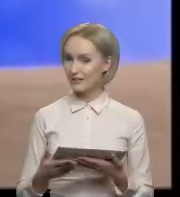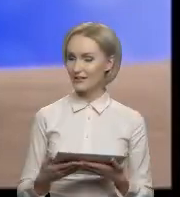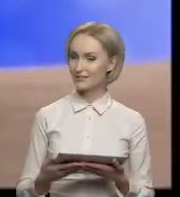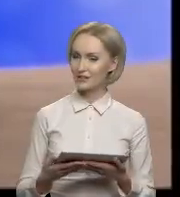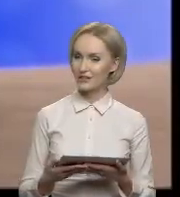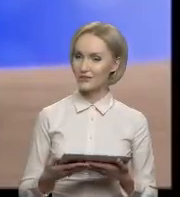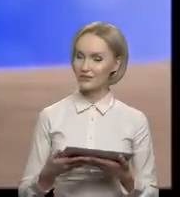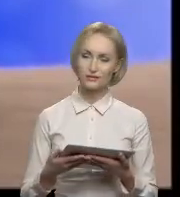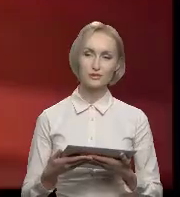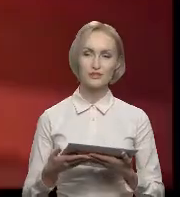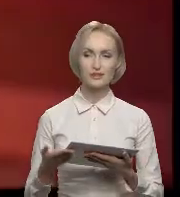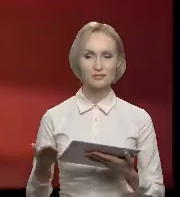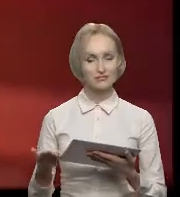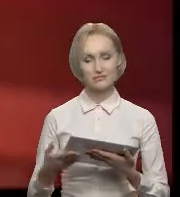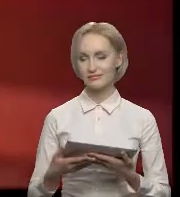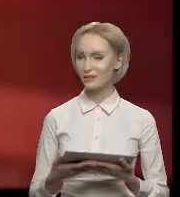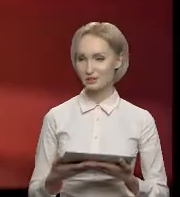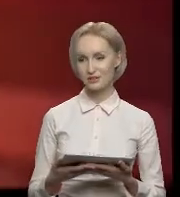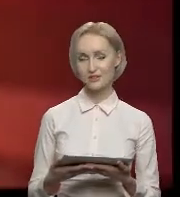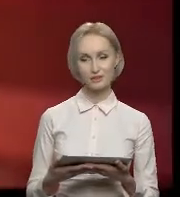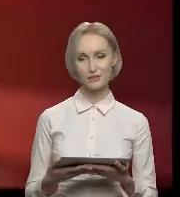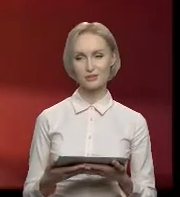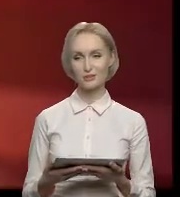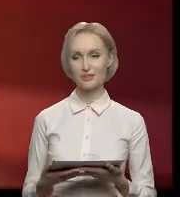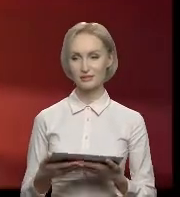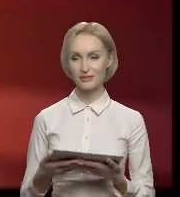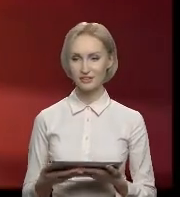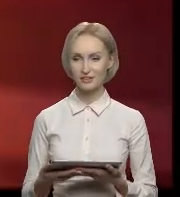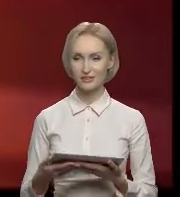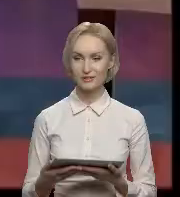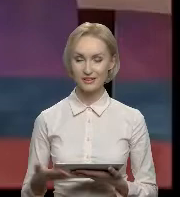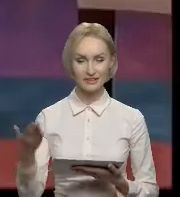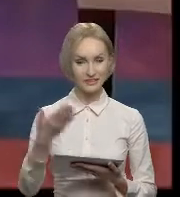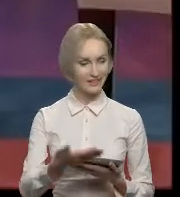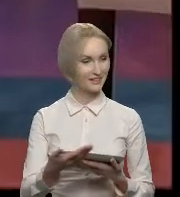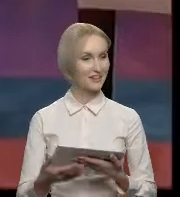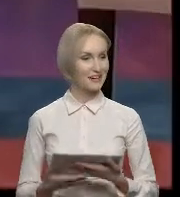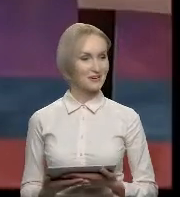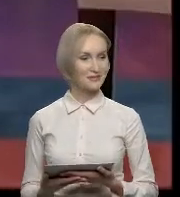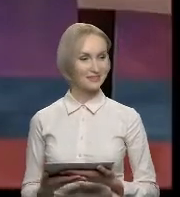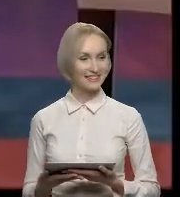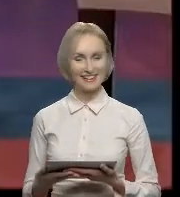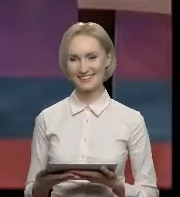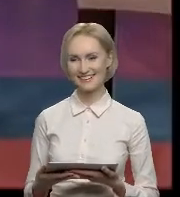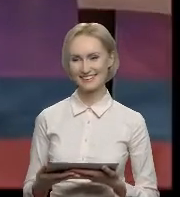I've been doing. So you have a total of 4 kids, and the 2 definitely are not his, and